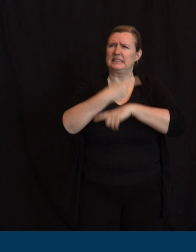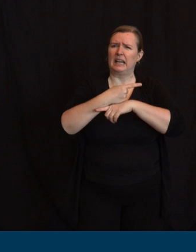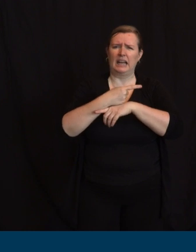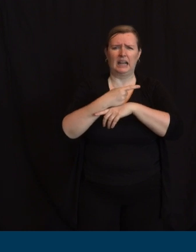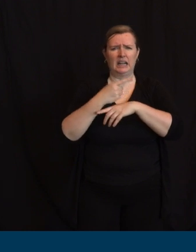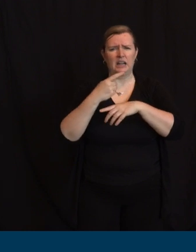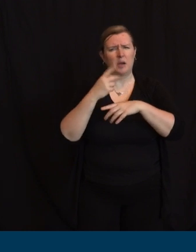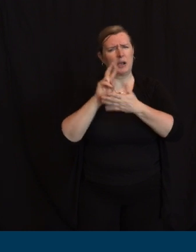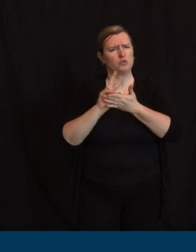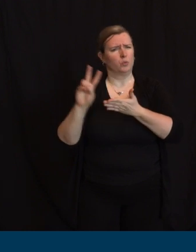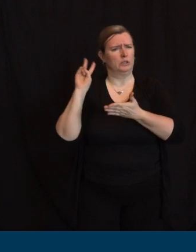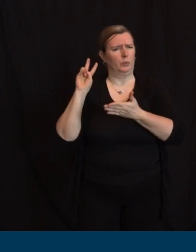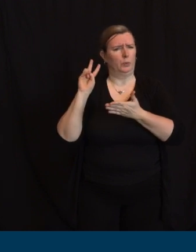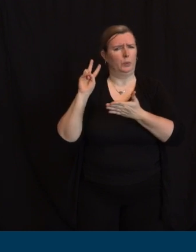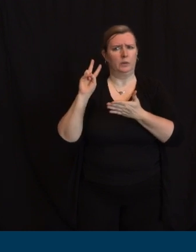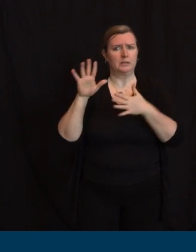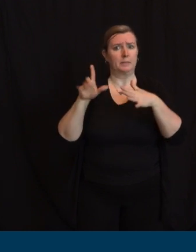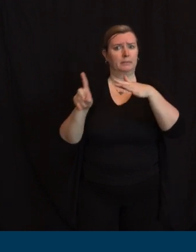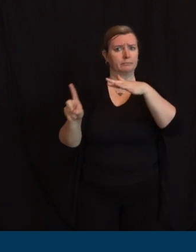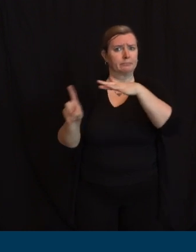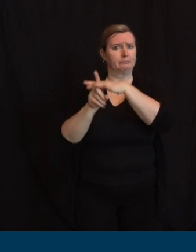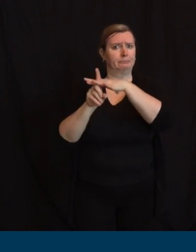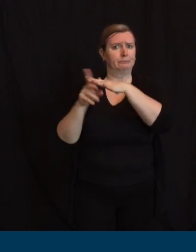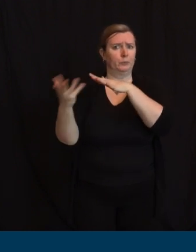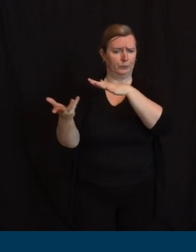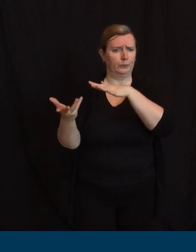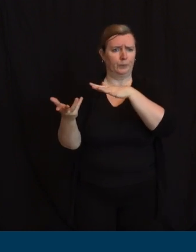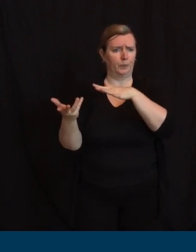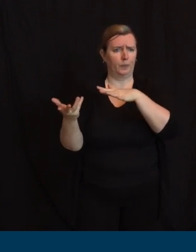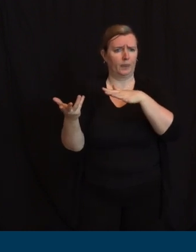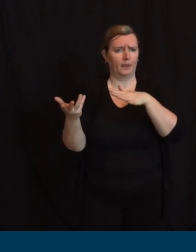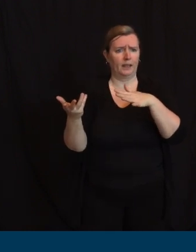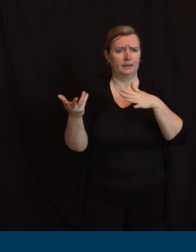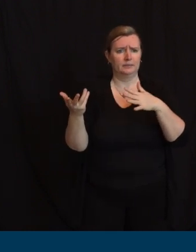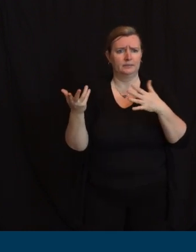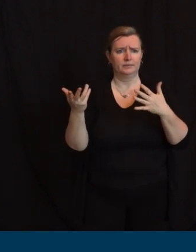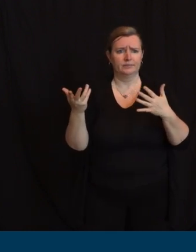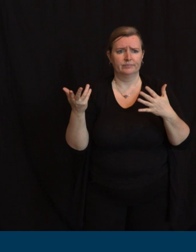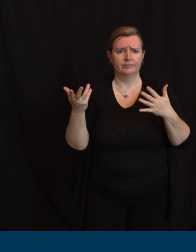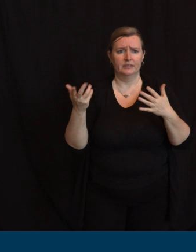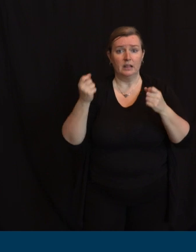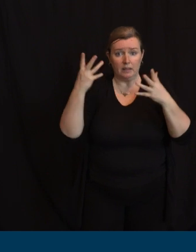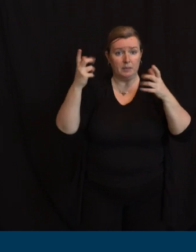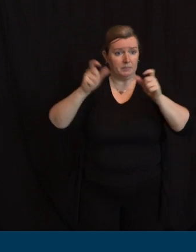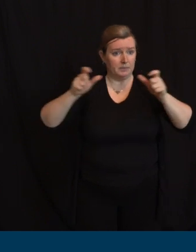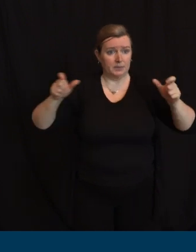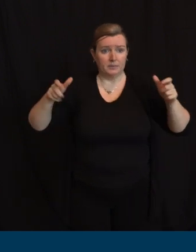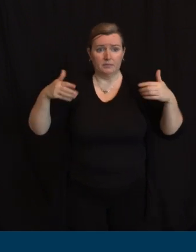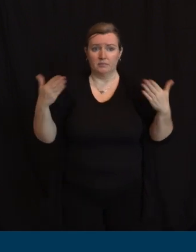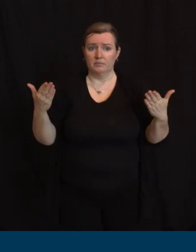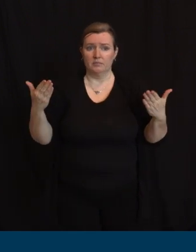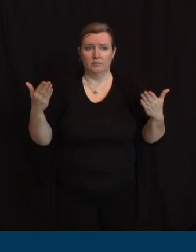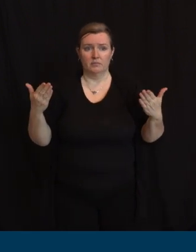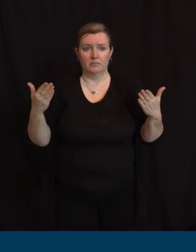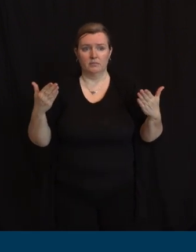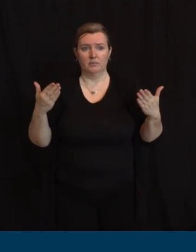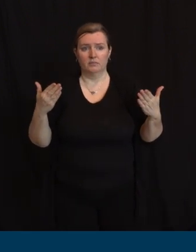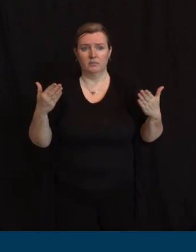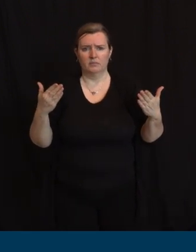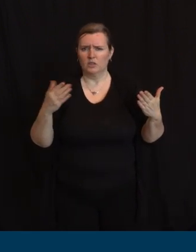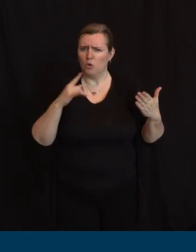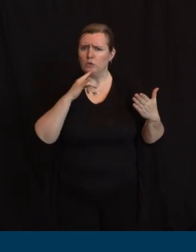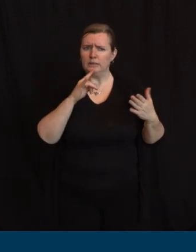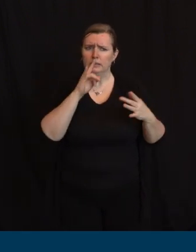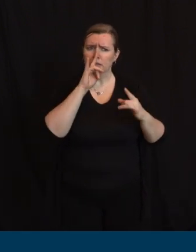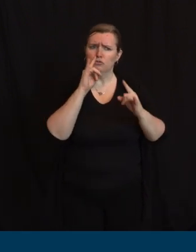happening. Overwhelmingly, and there's an extraordinary irony to this, that as we isolate ourselves, as we stay away from